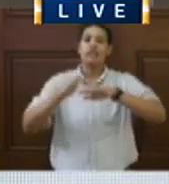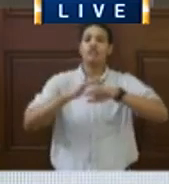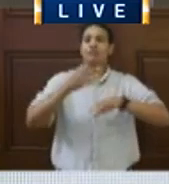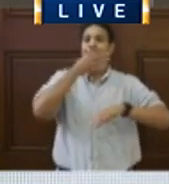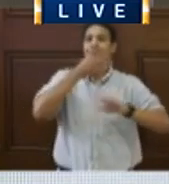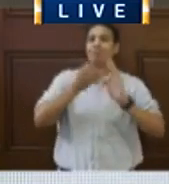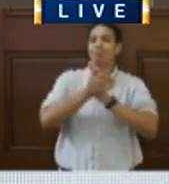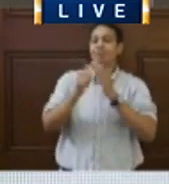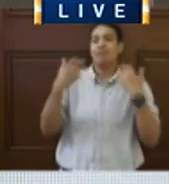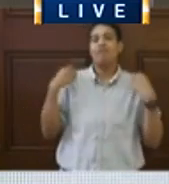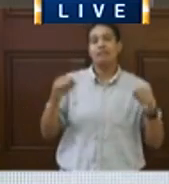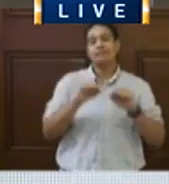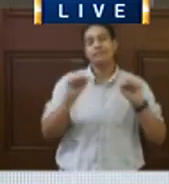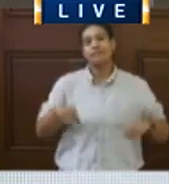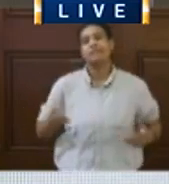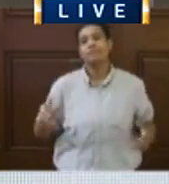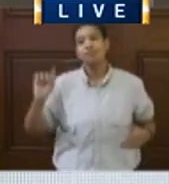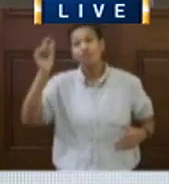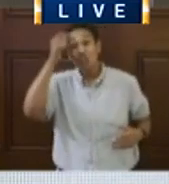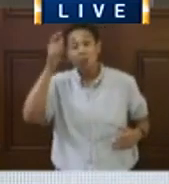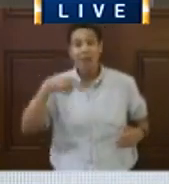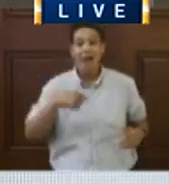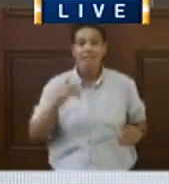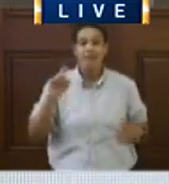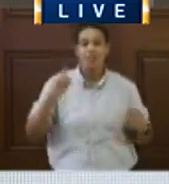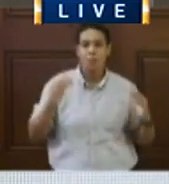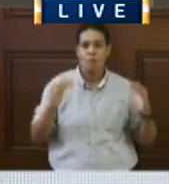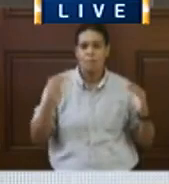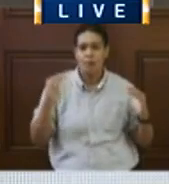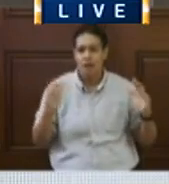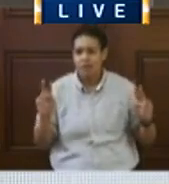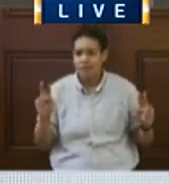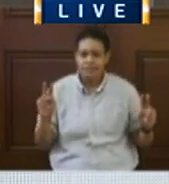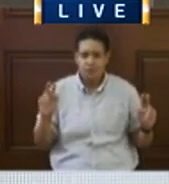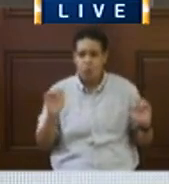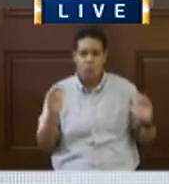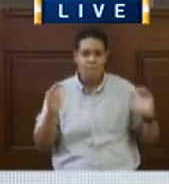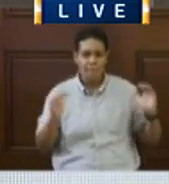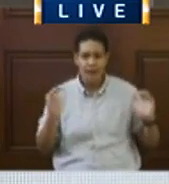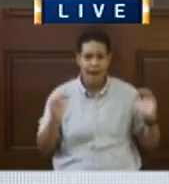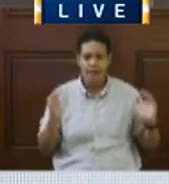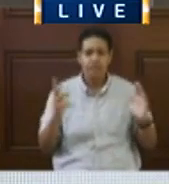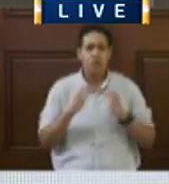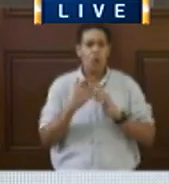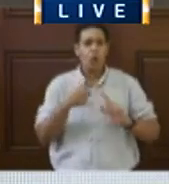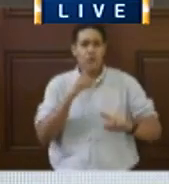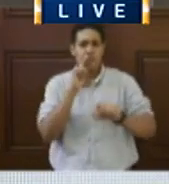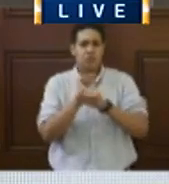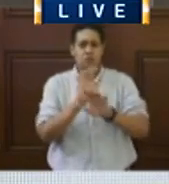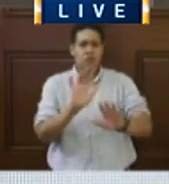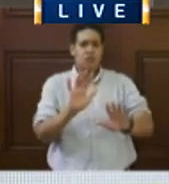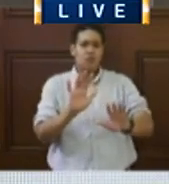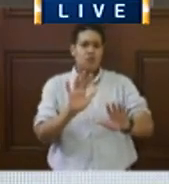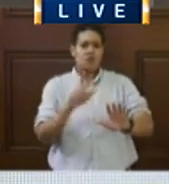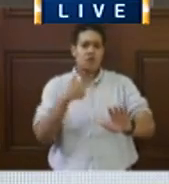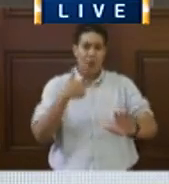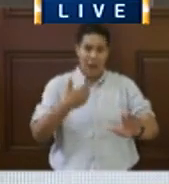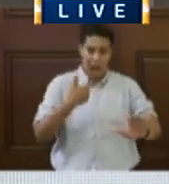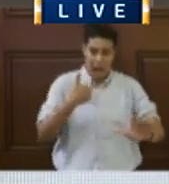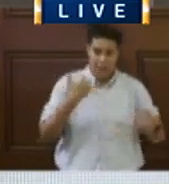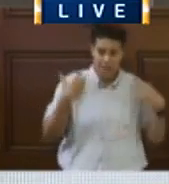healthcare system. So government has a tricky balancing act. How do we ensure that we have the